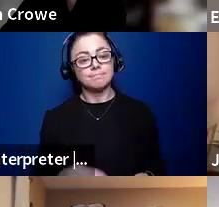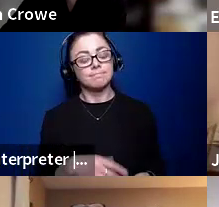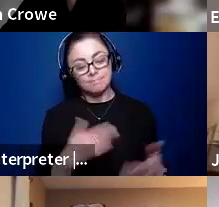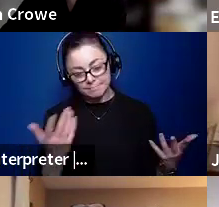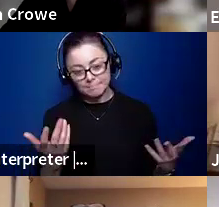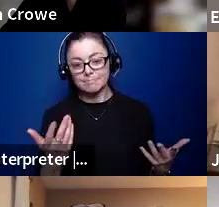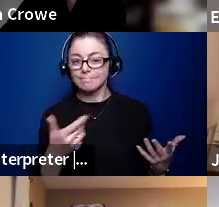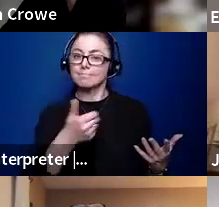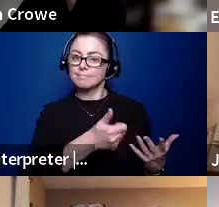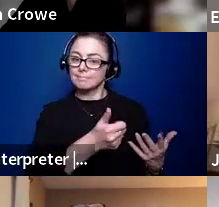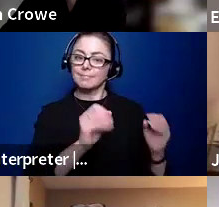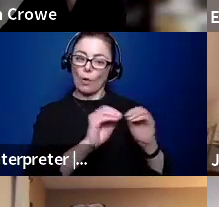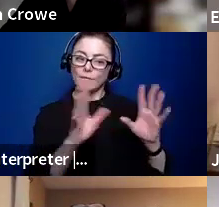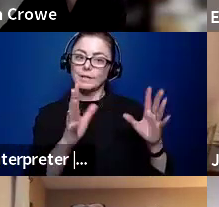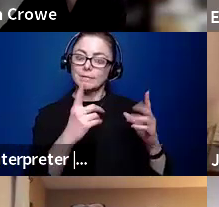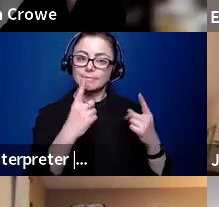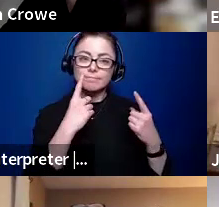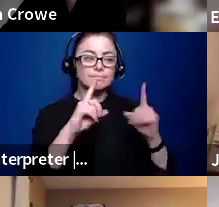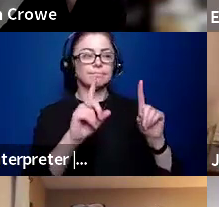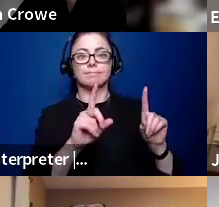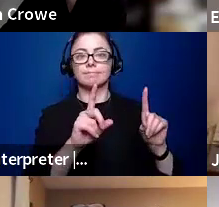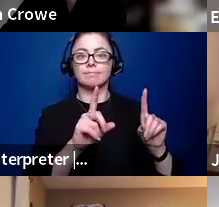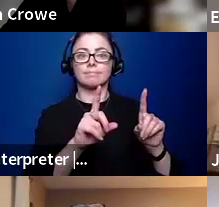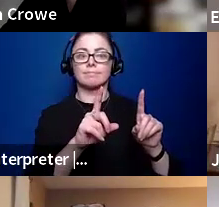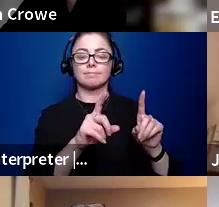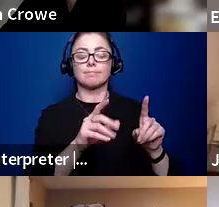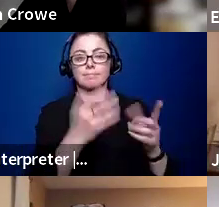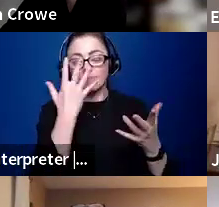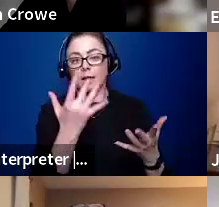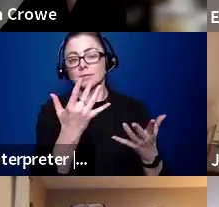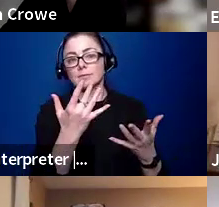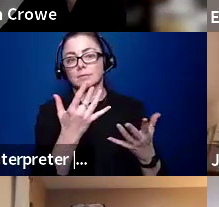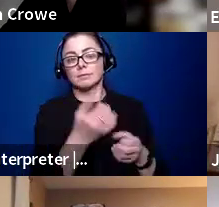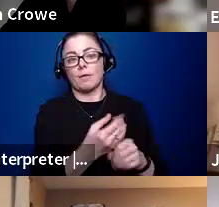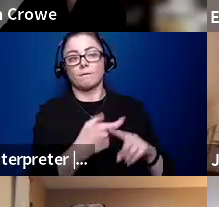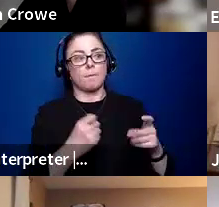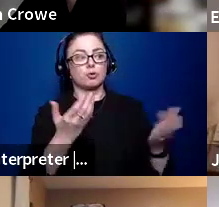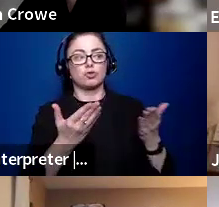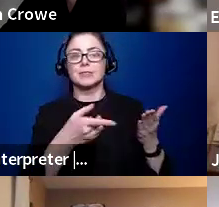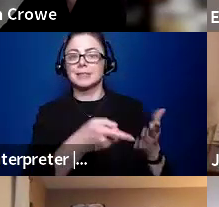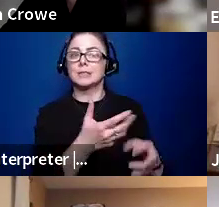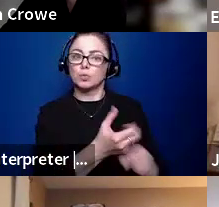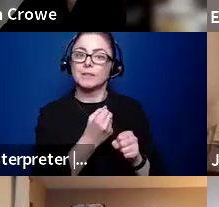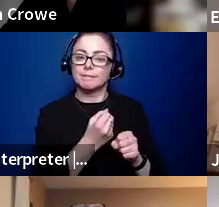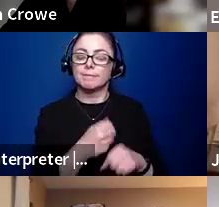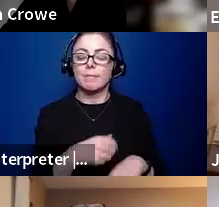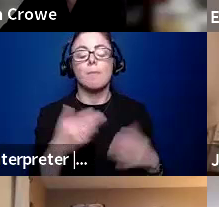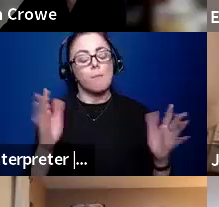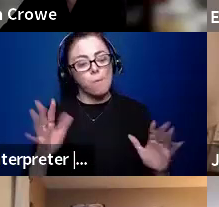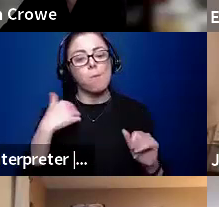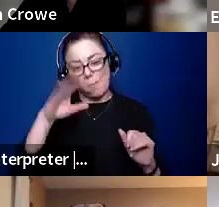obviously did that because of the services he received. Now, I know you